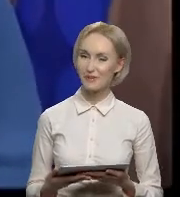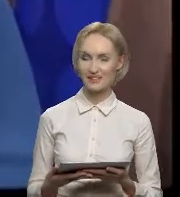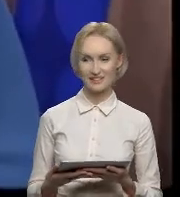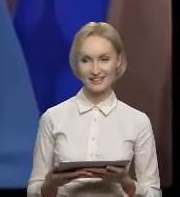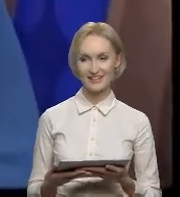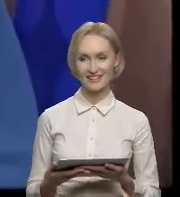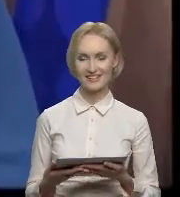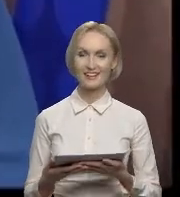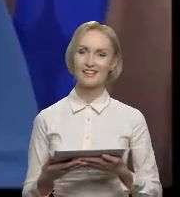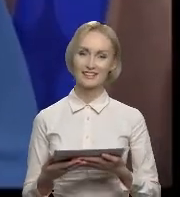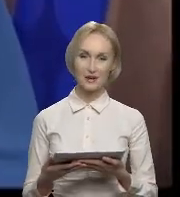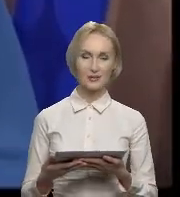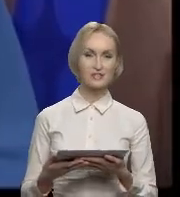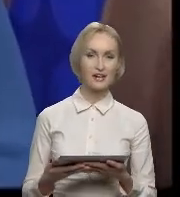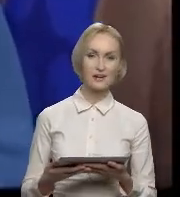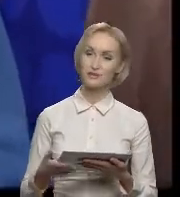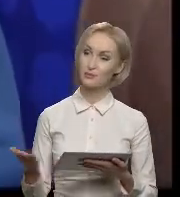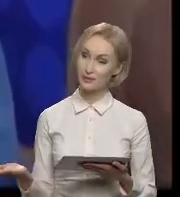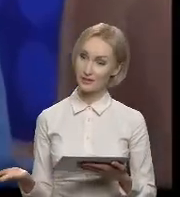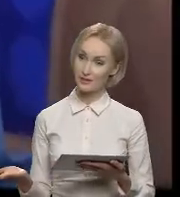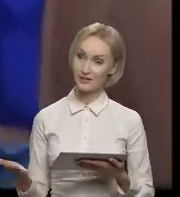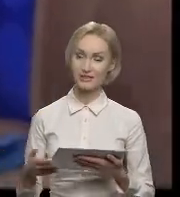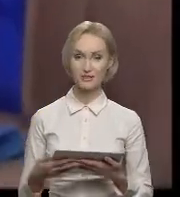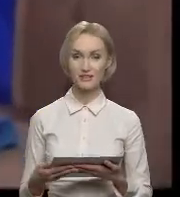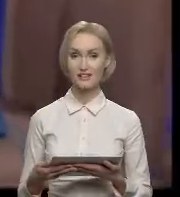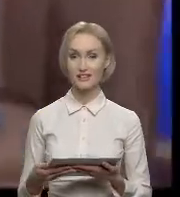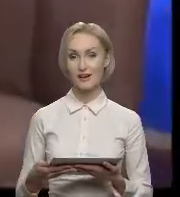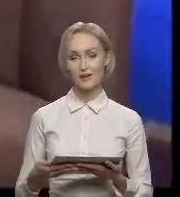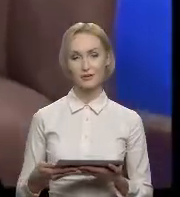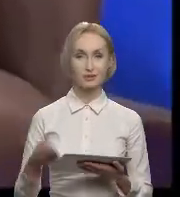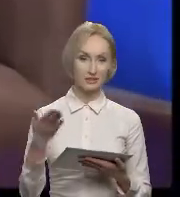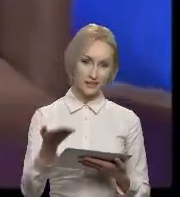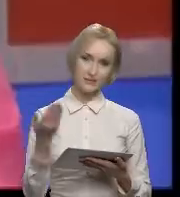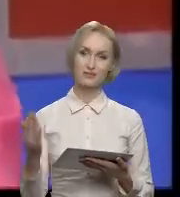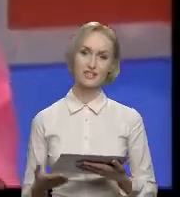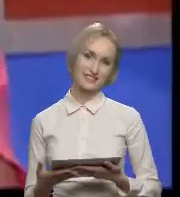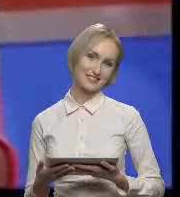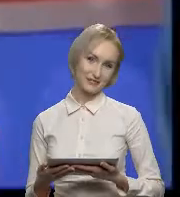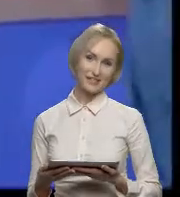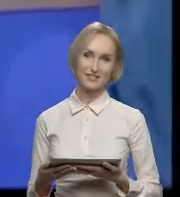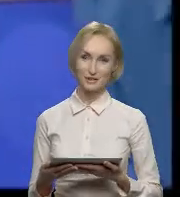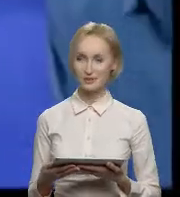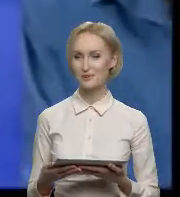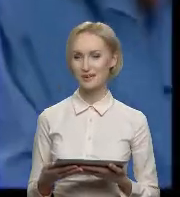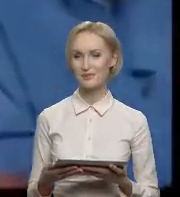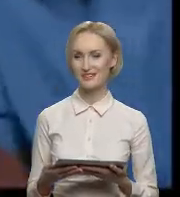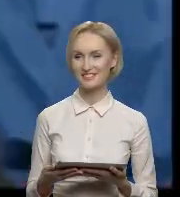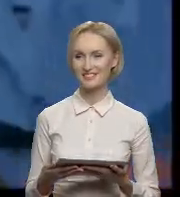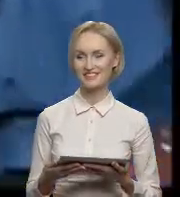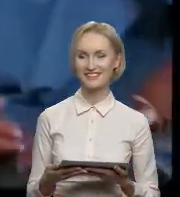mom. Guess who's coming up next? Her mom. DNA resolution. Stay right there.